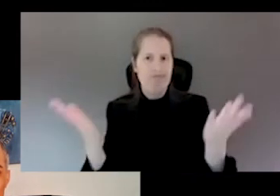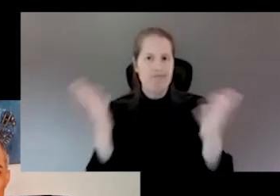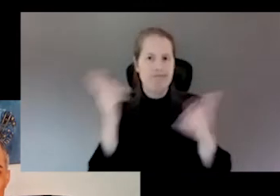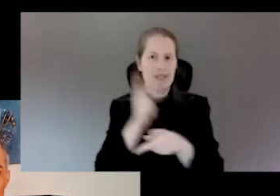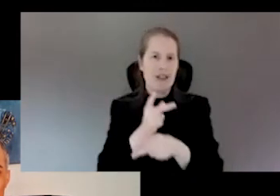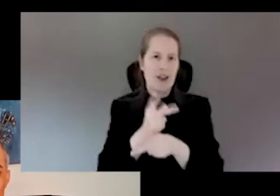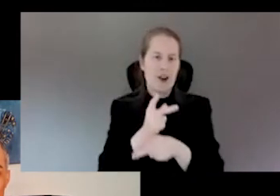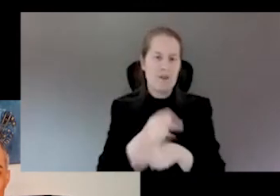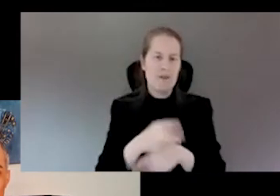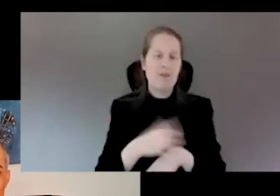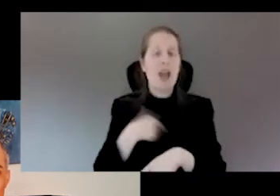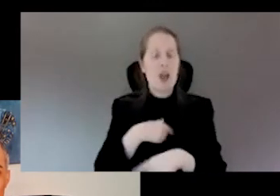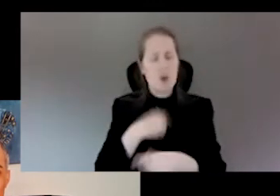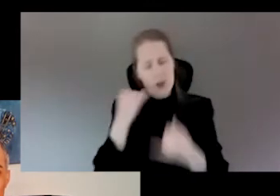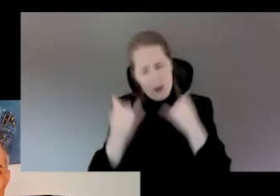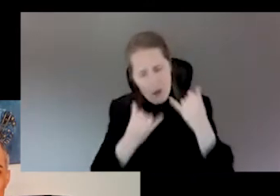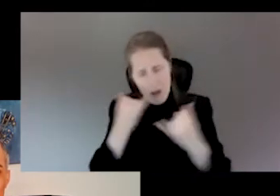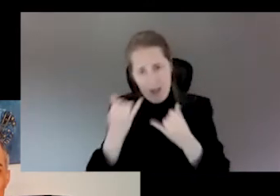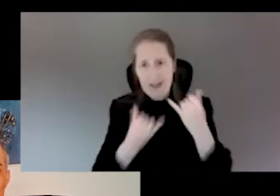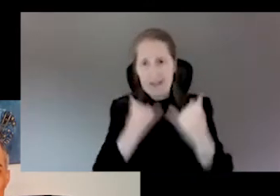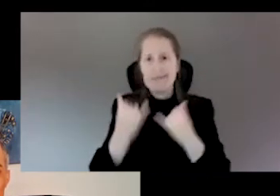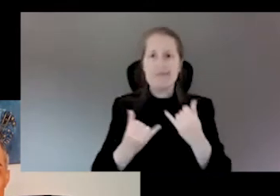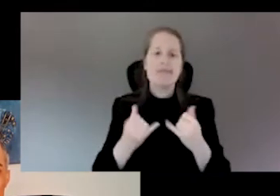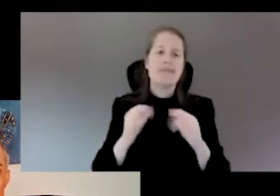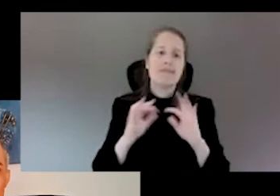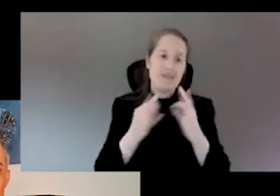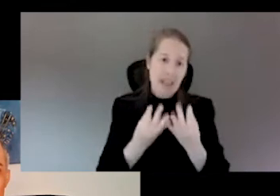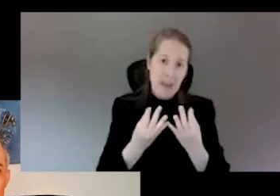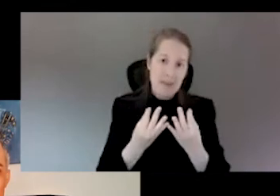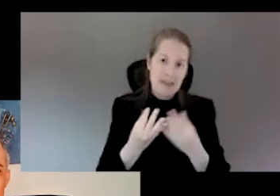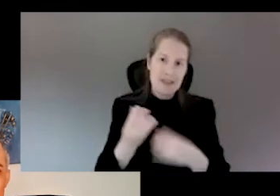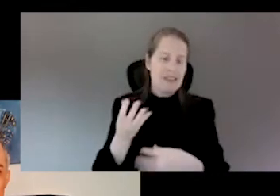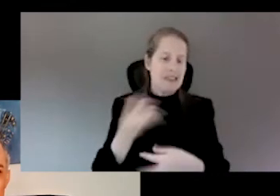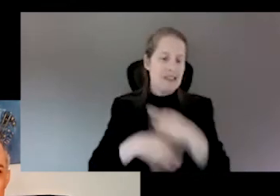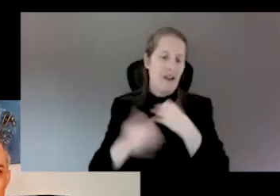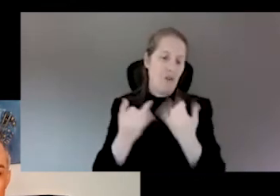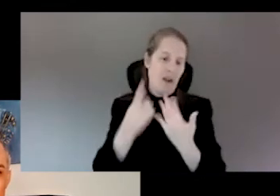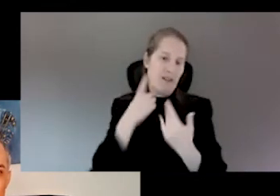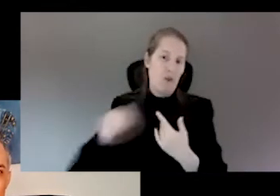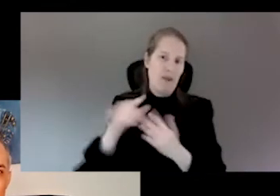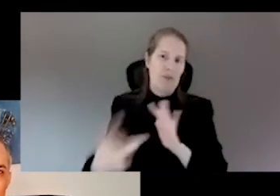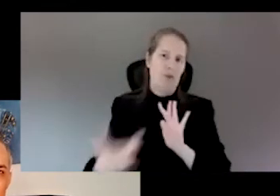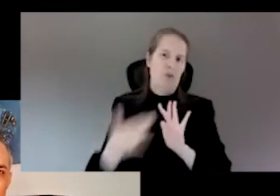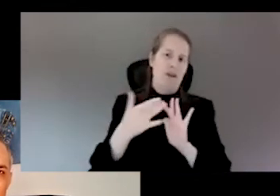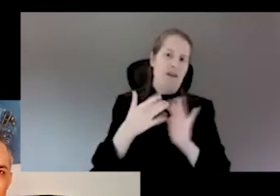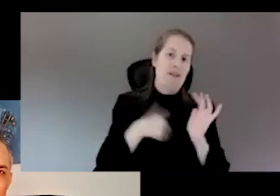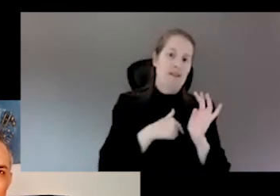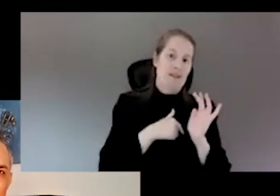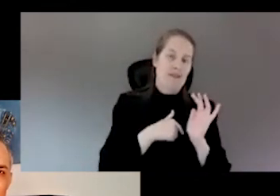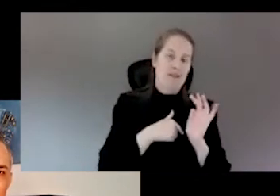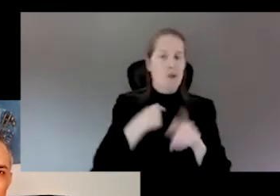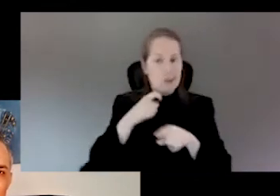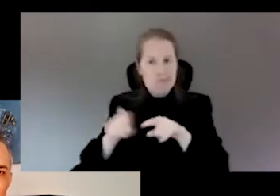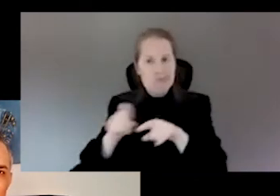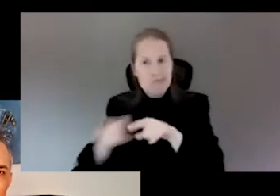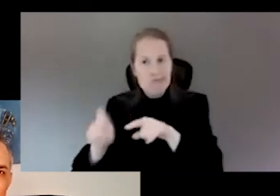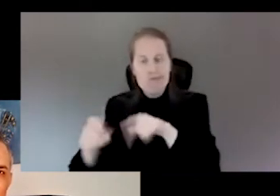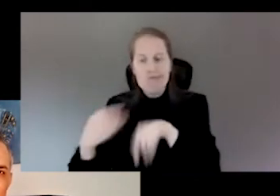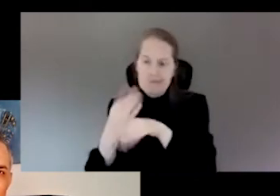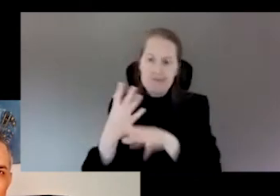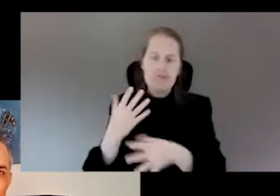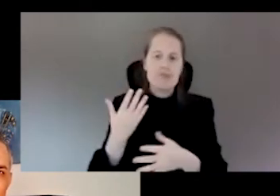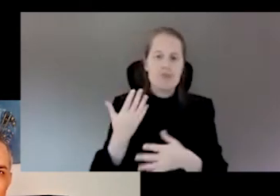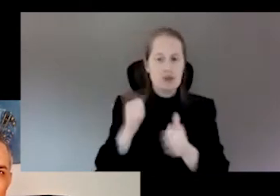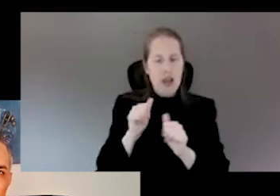calling our families, reaching out to them instead of them reaching out to us. And so we've been trying to be preemptive about reaching into